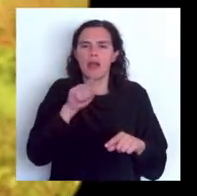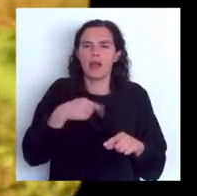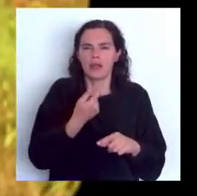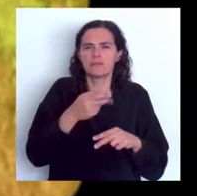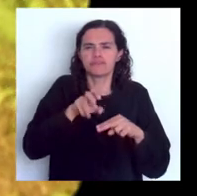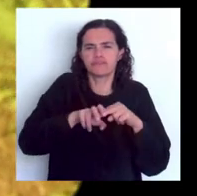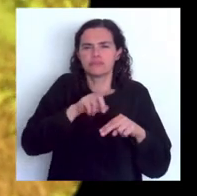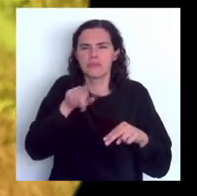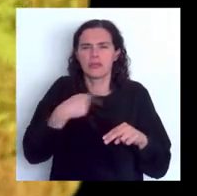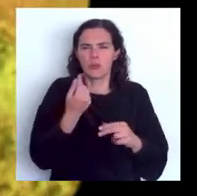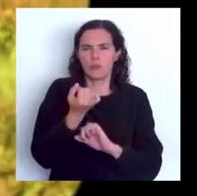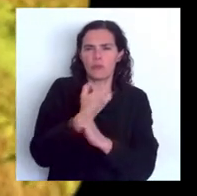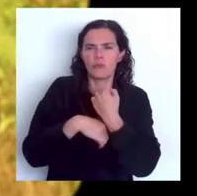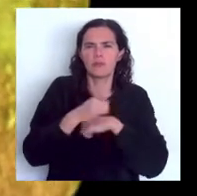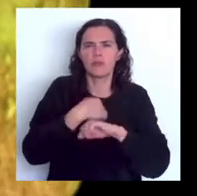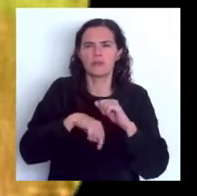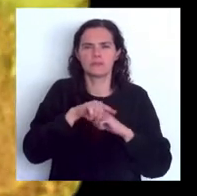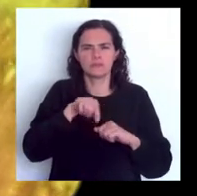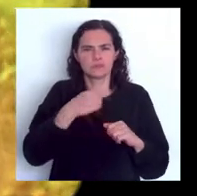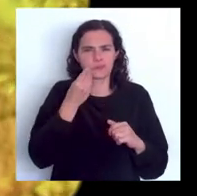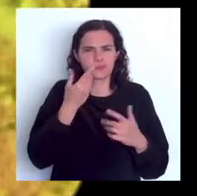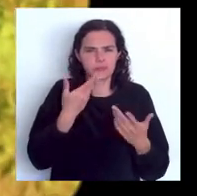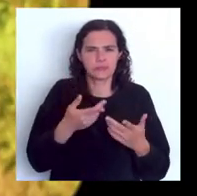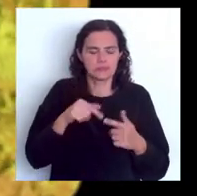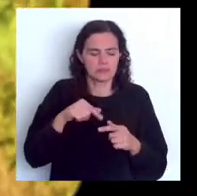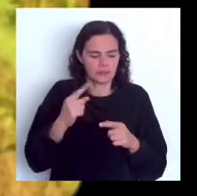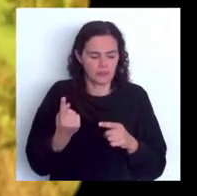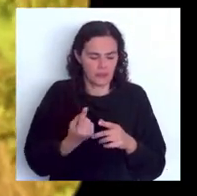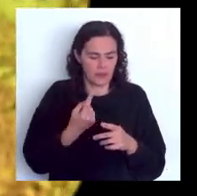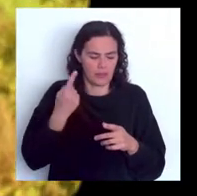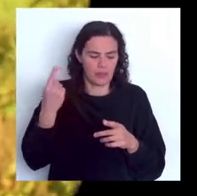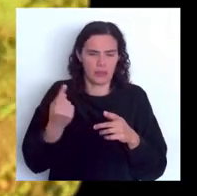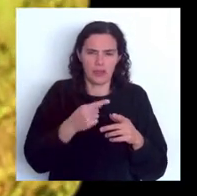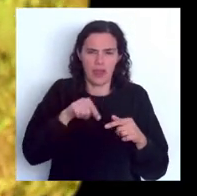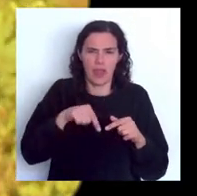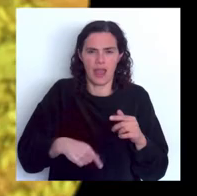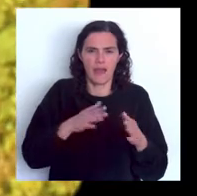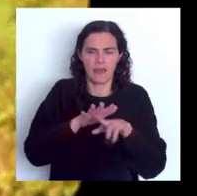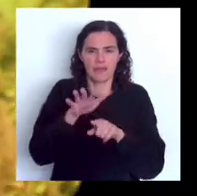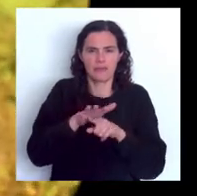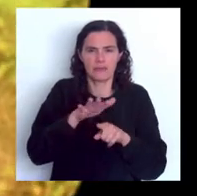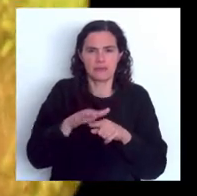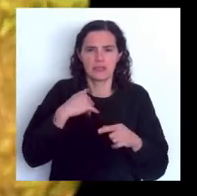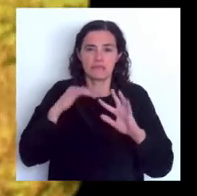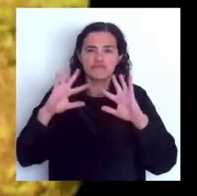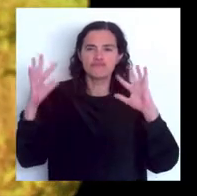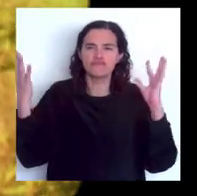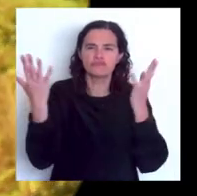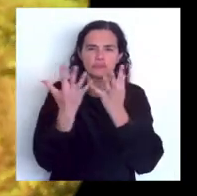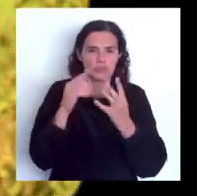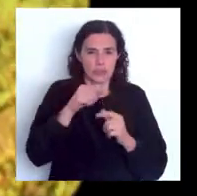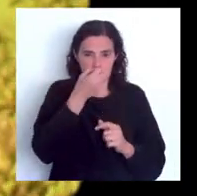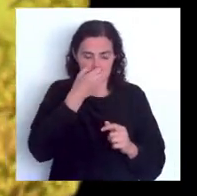this pendulum, and the movement of the pendulum is slowly affecting the